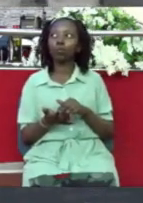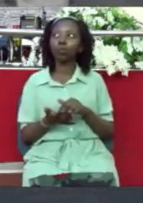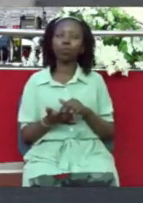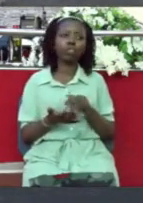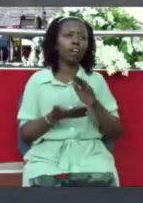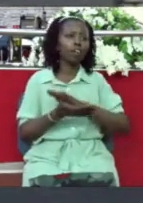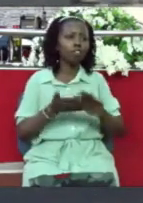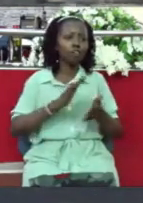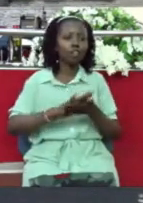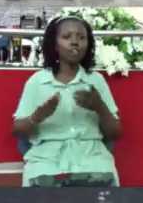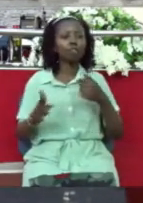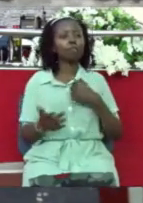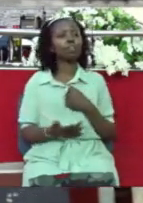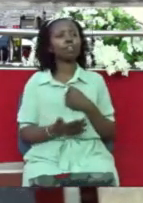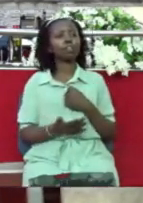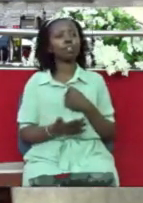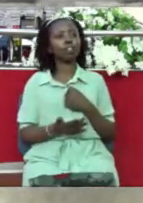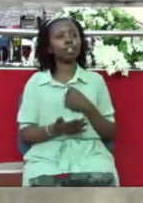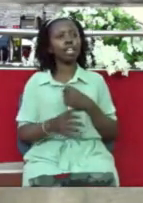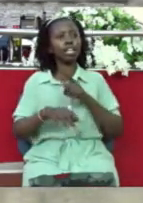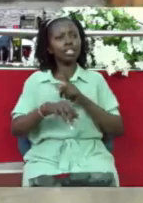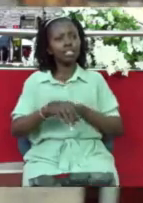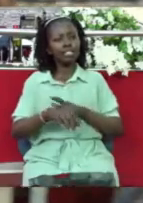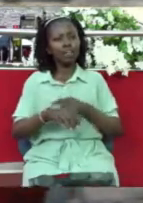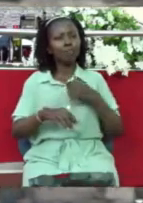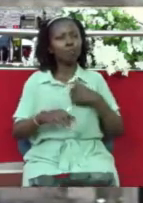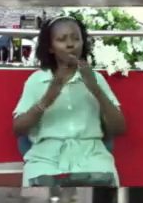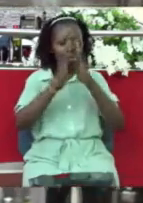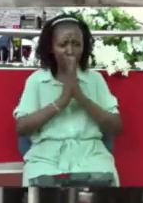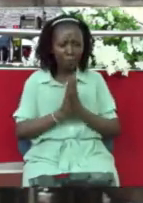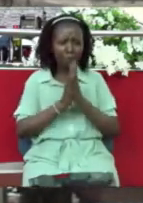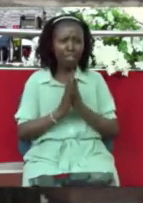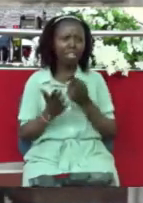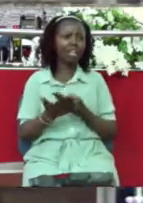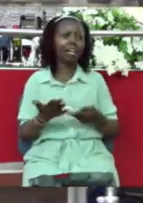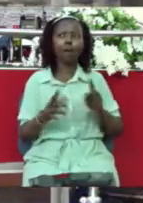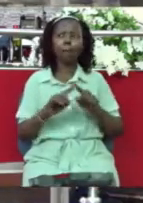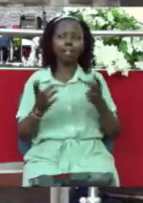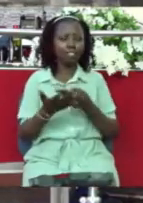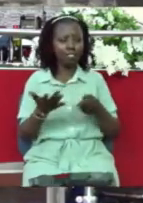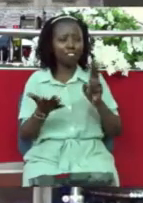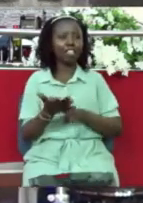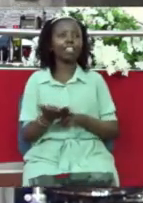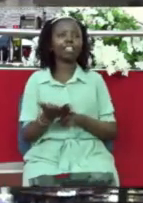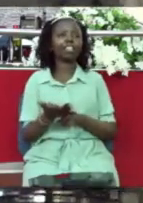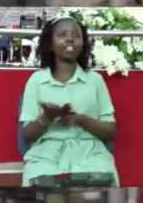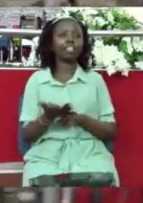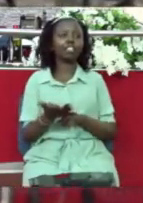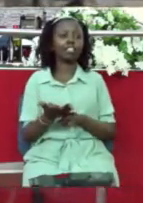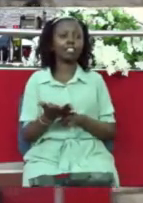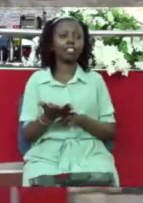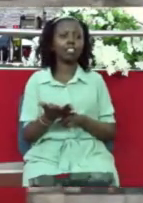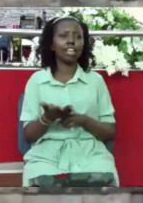Forgive me. Nisamehe. The times I have prayed and failed. Wakati nimeomba na kuweza kukosa kufikia. And that is